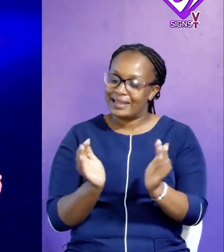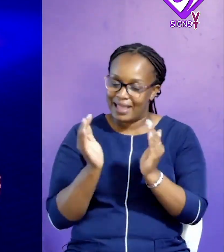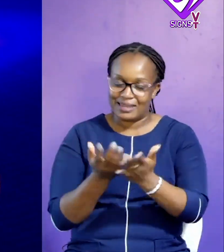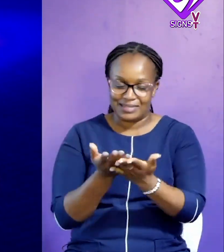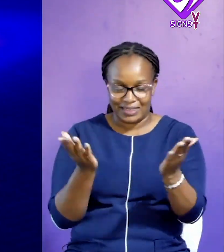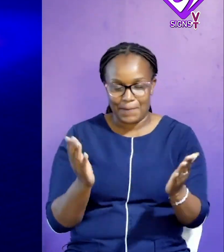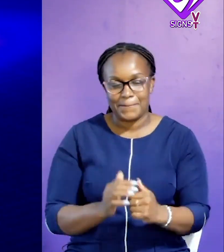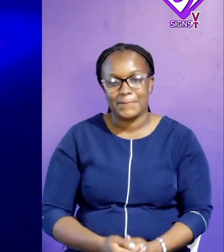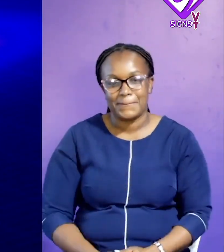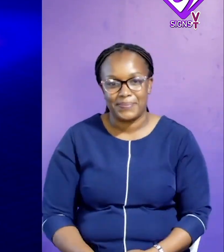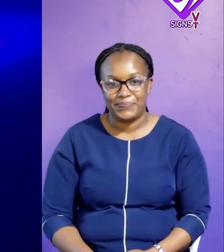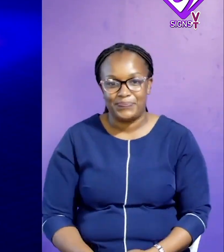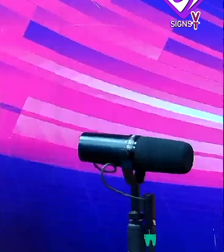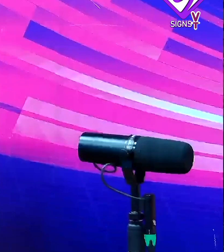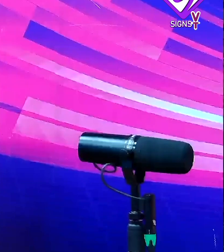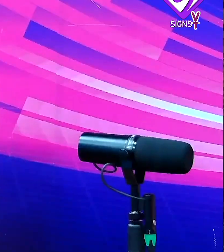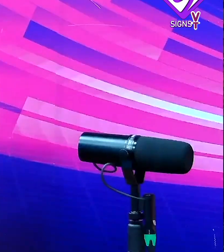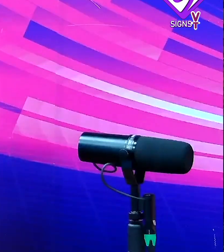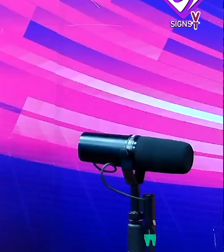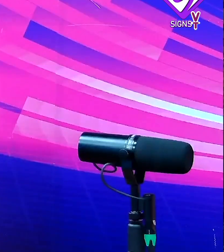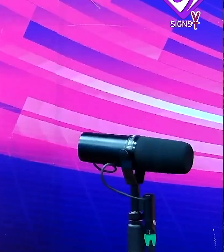them. Yeah.